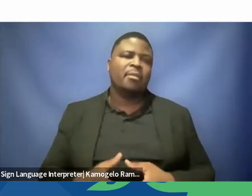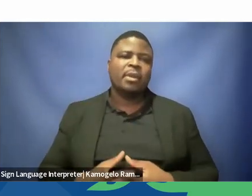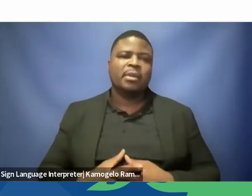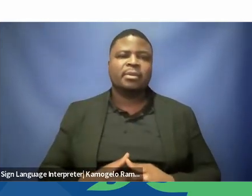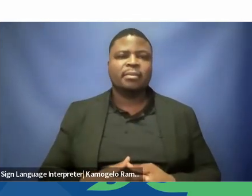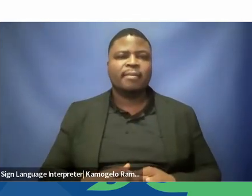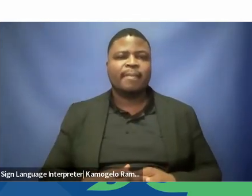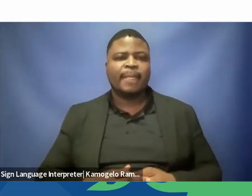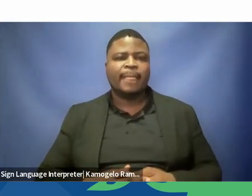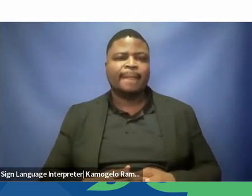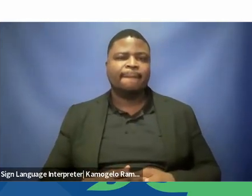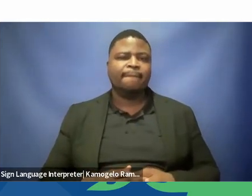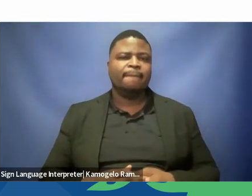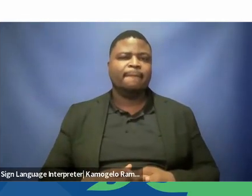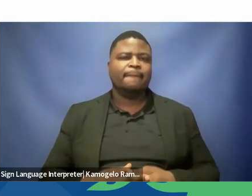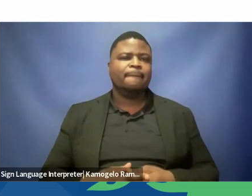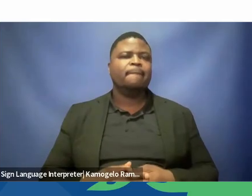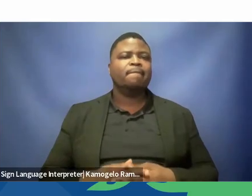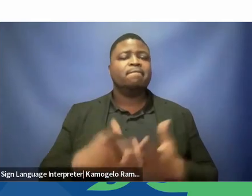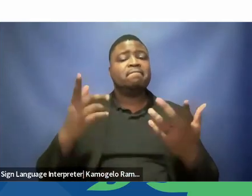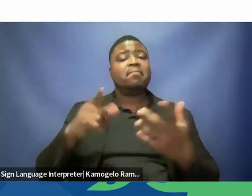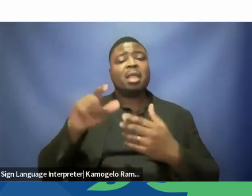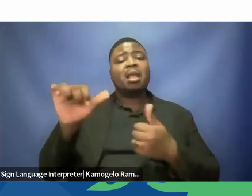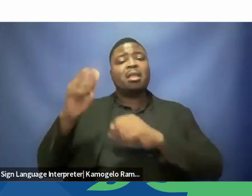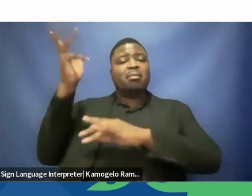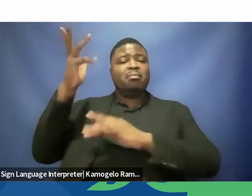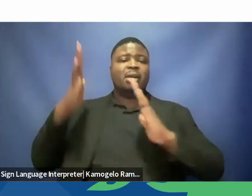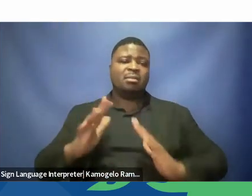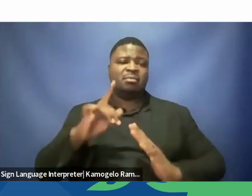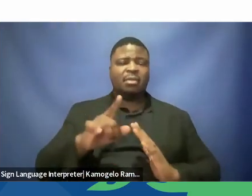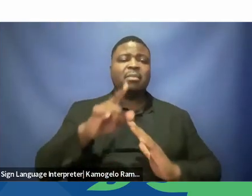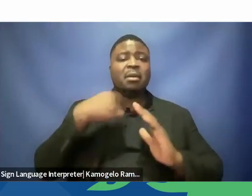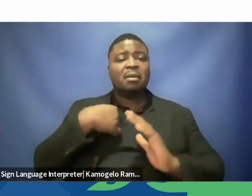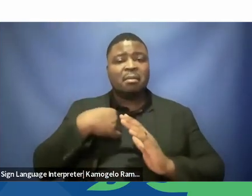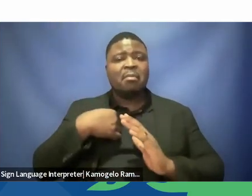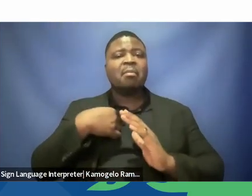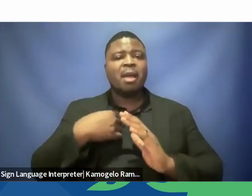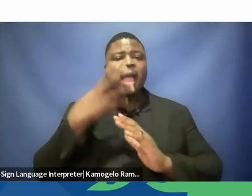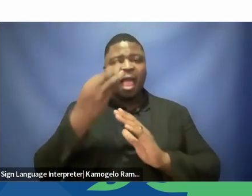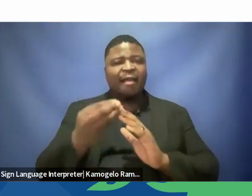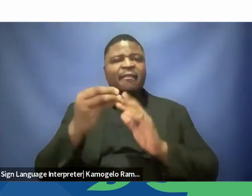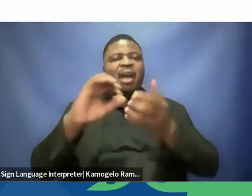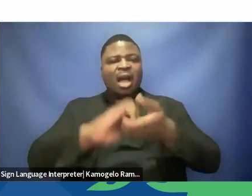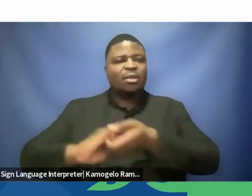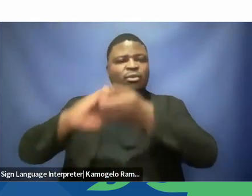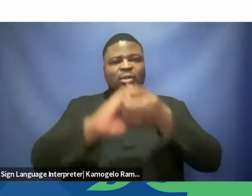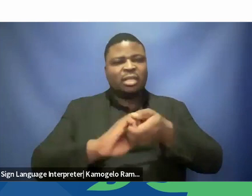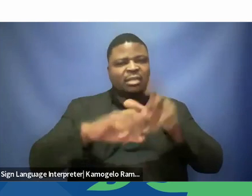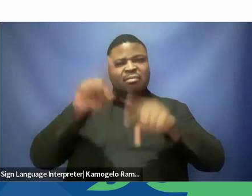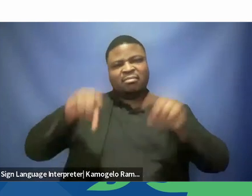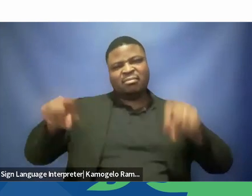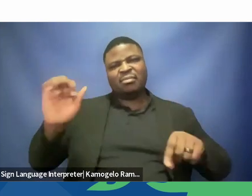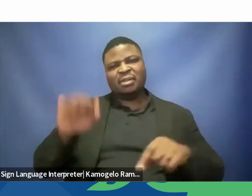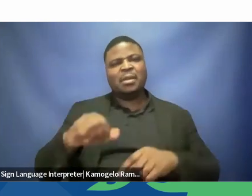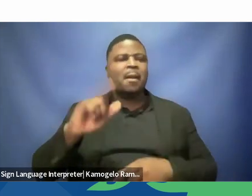then Darby spoke a little bit about, there's different socioeconomic classes within South Africa. You have men who